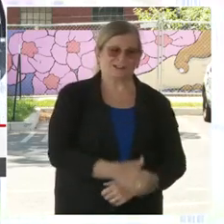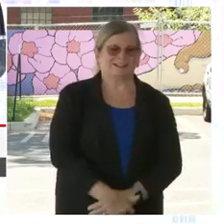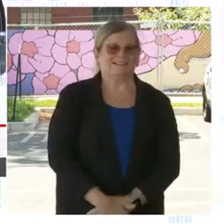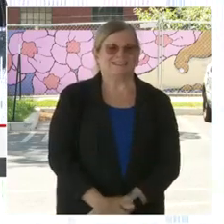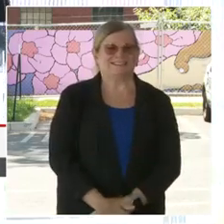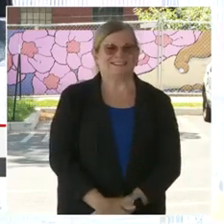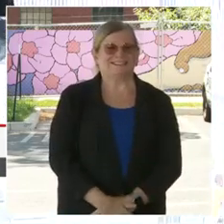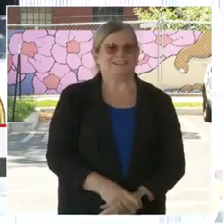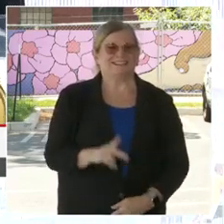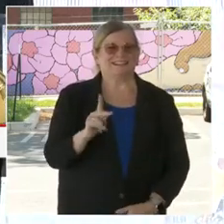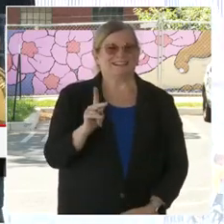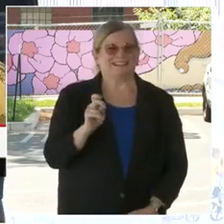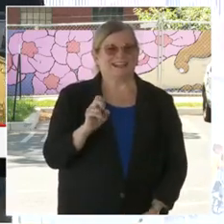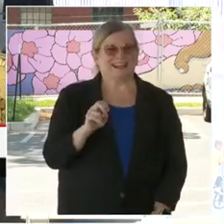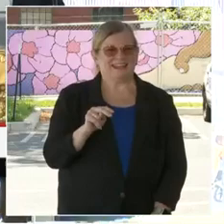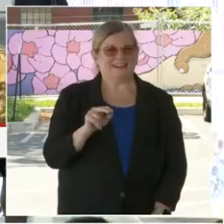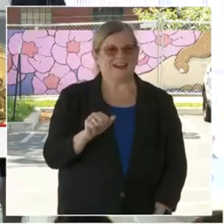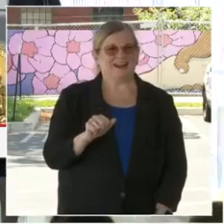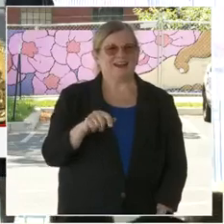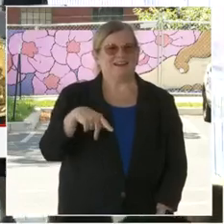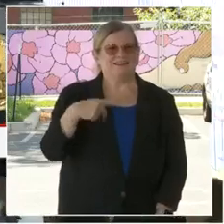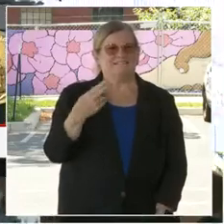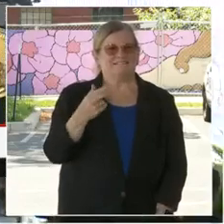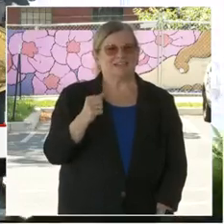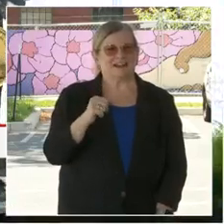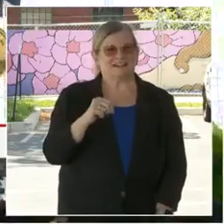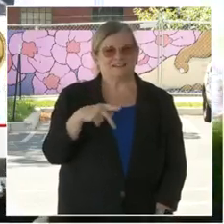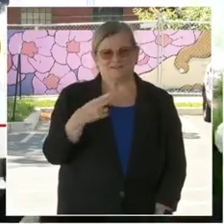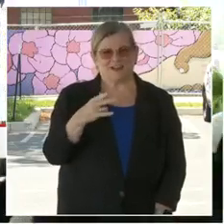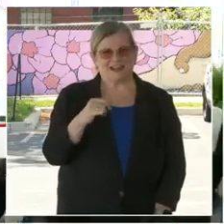Kiana Lindsay and Finest Jones, Southside Creative.